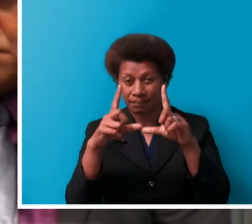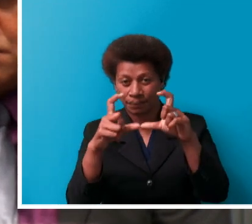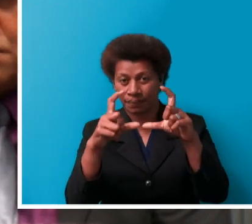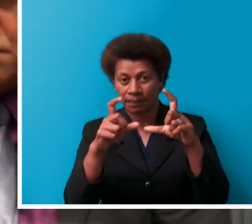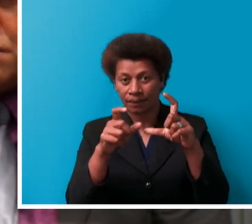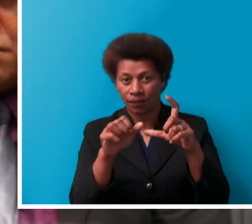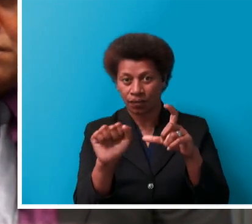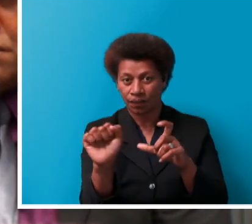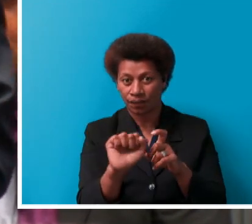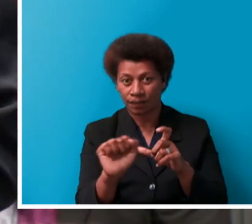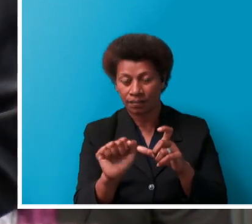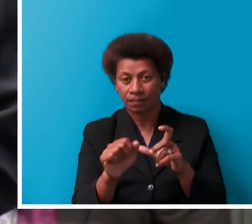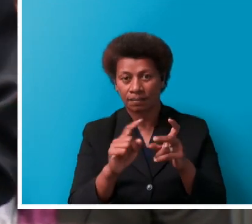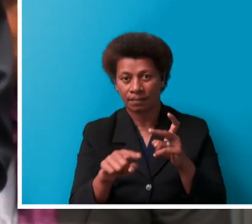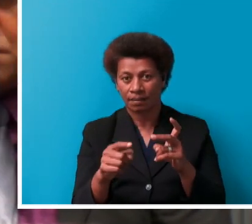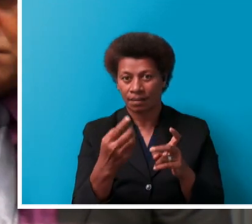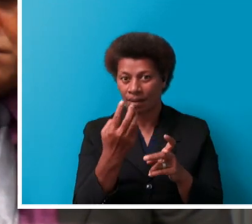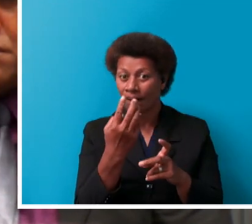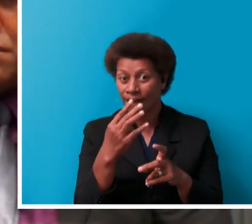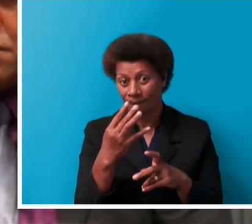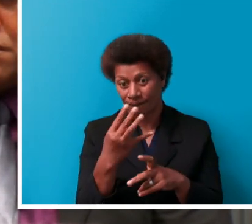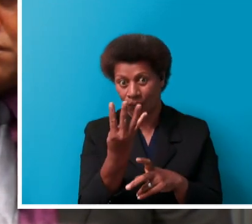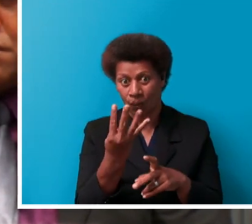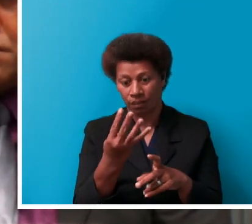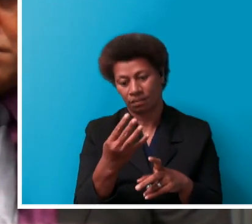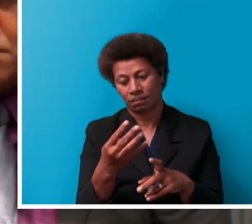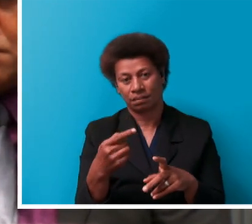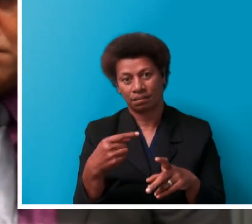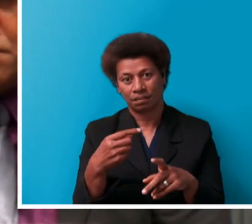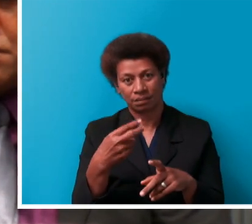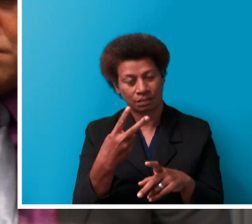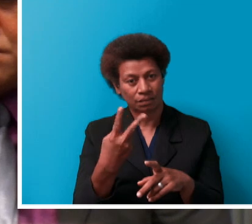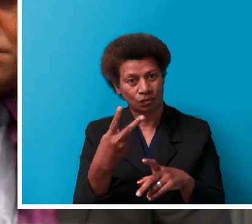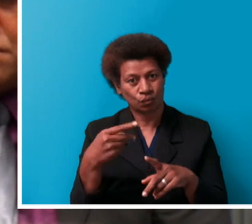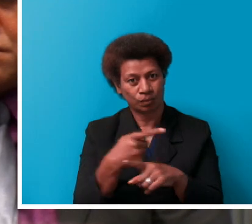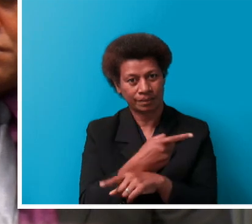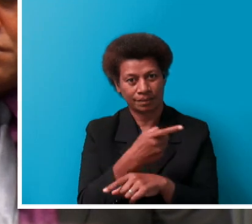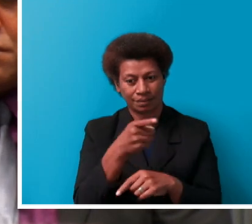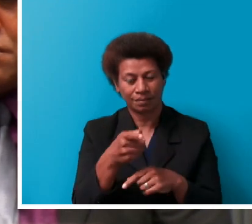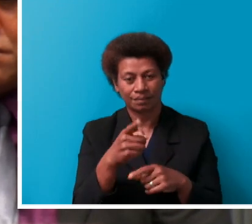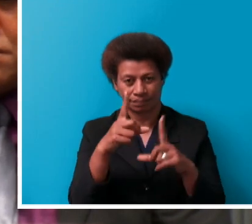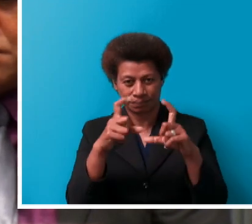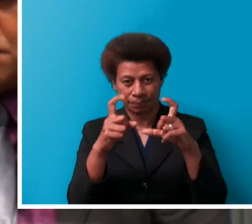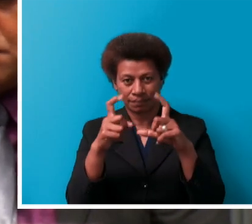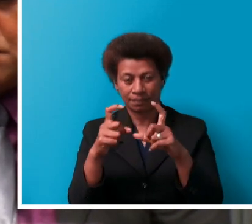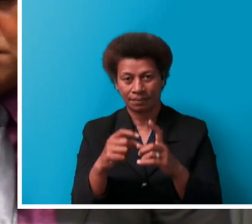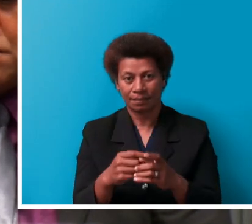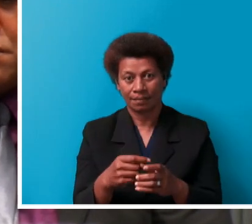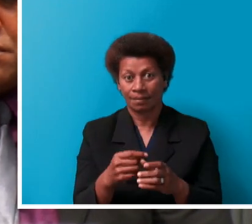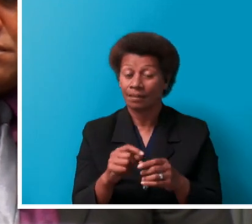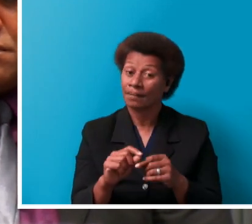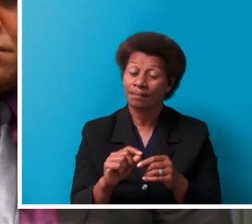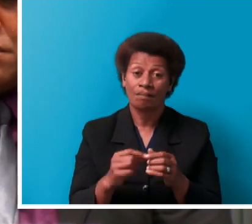with cameras rotated every fortnight. Mr. Speaker, sir, the increase in fines will commence soon, aimed to act